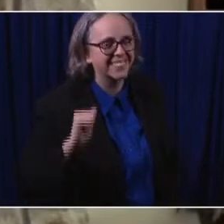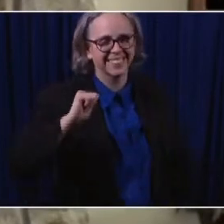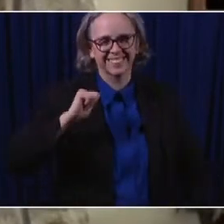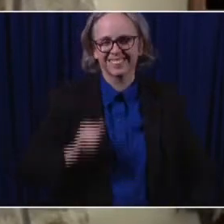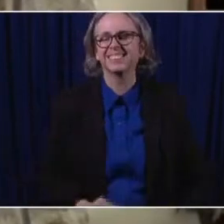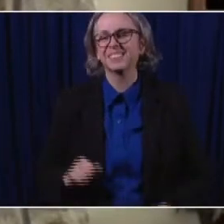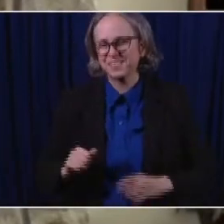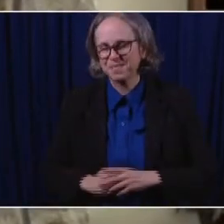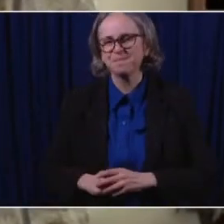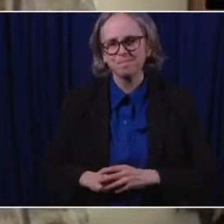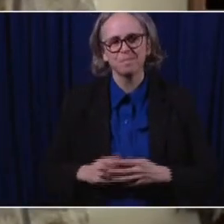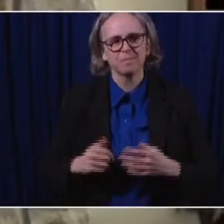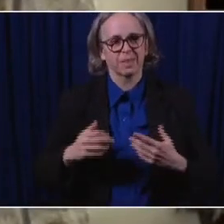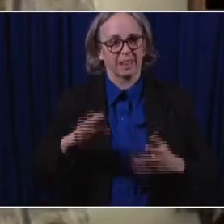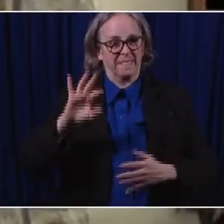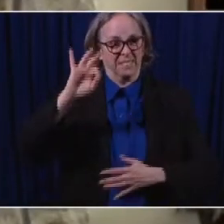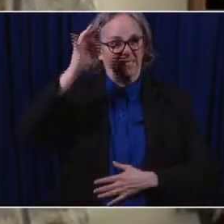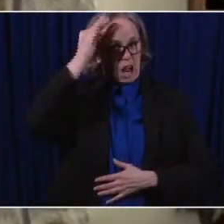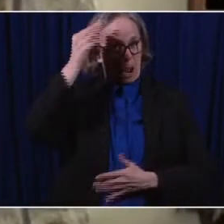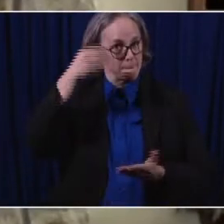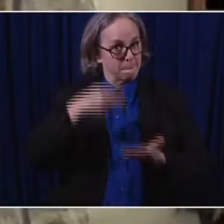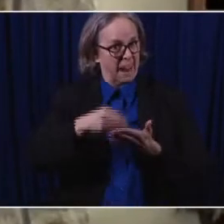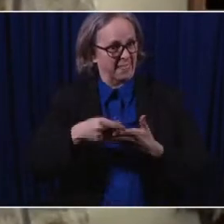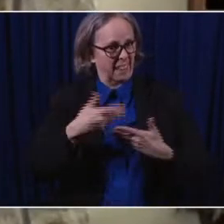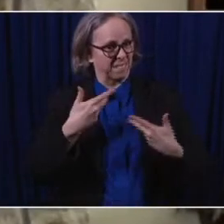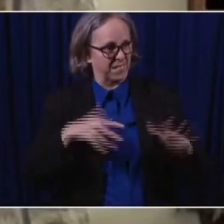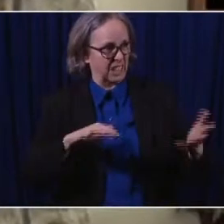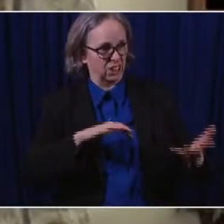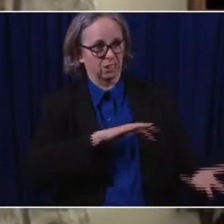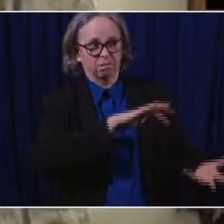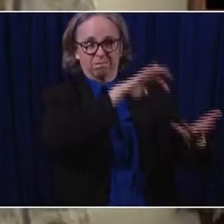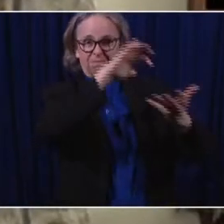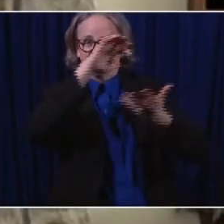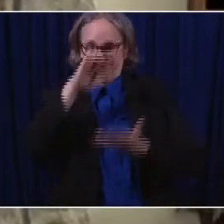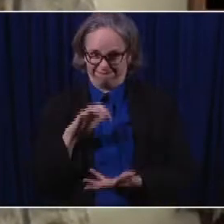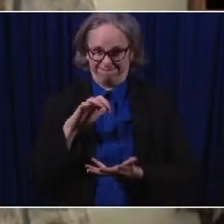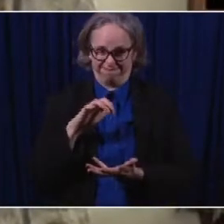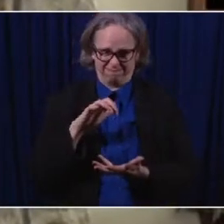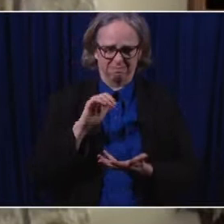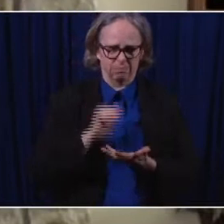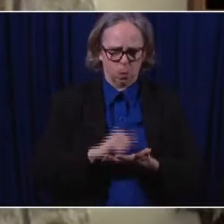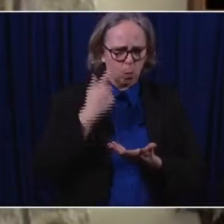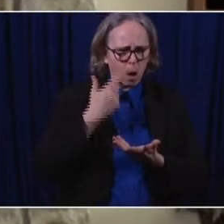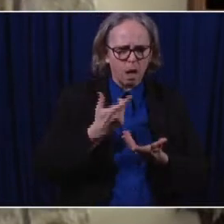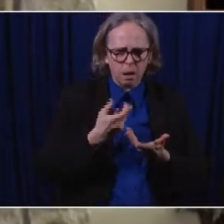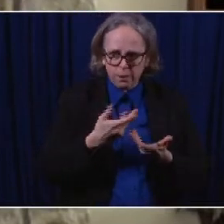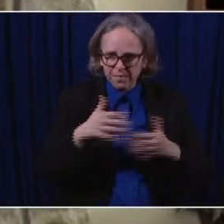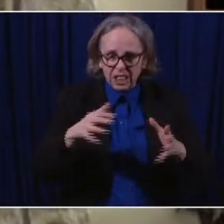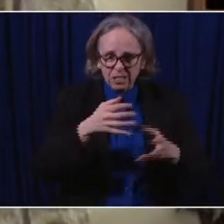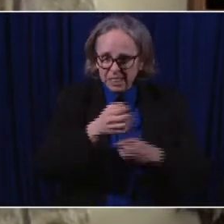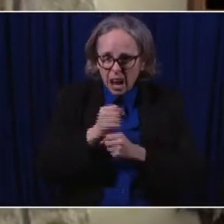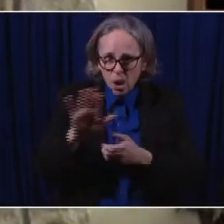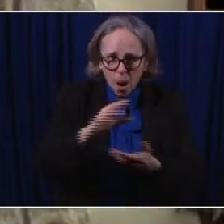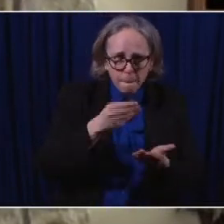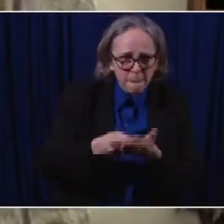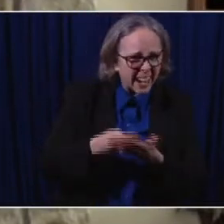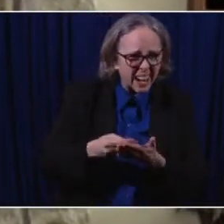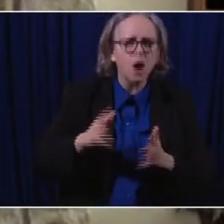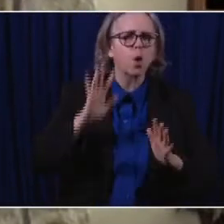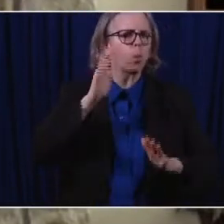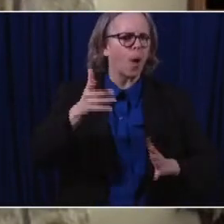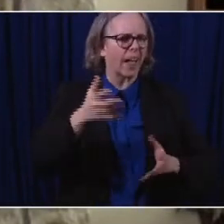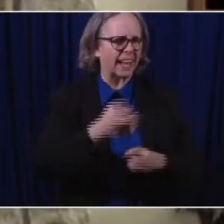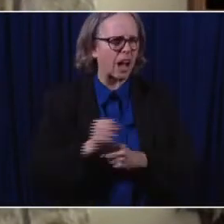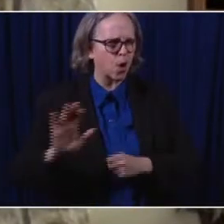are due, beginning to see that now. And those who have not yet received it will. So far this week, Monday, Tuesday, Wednesday,